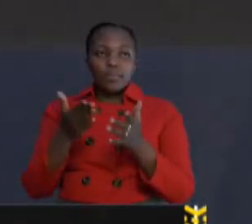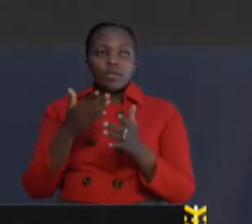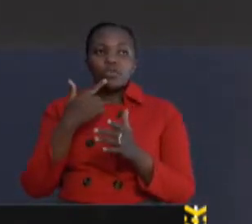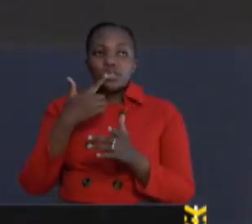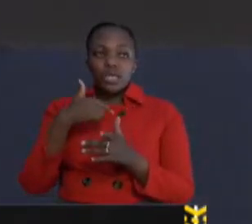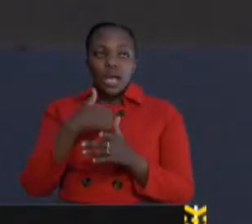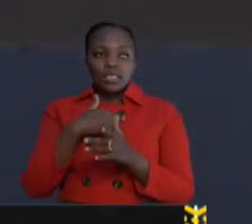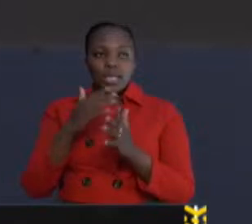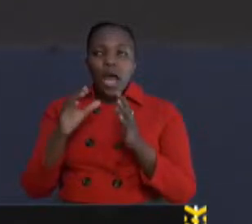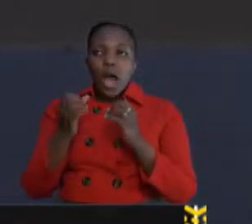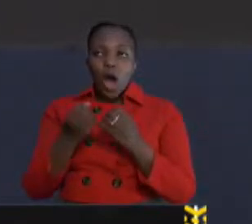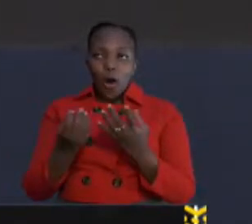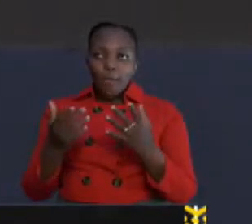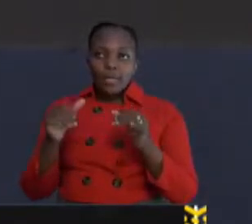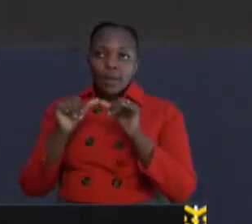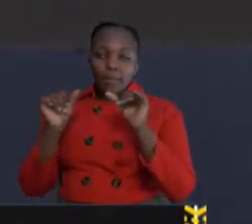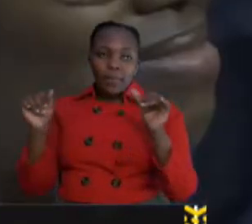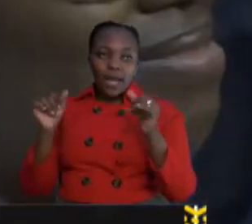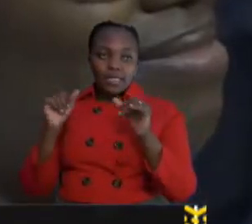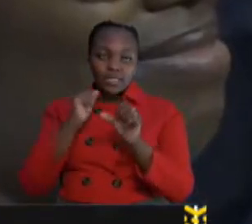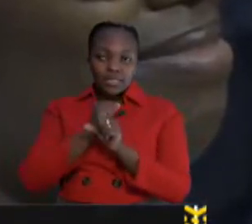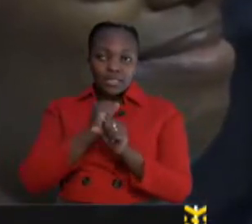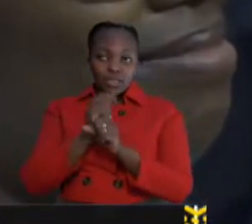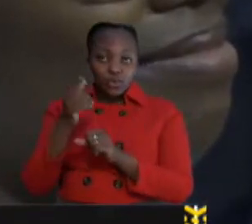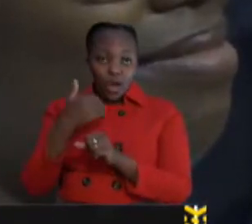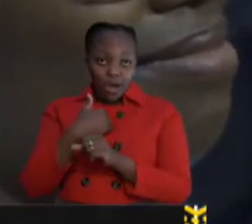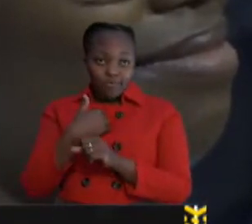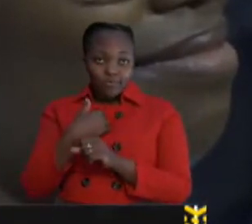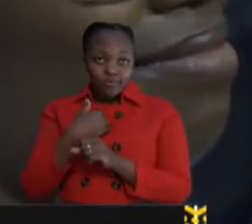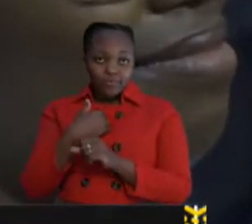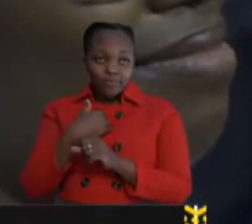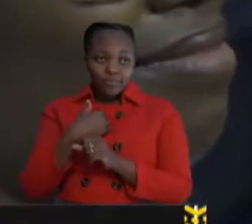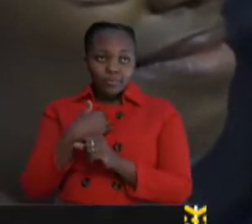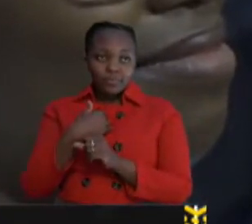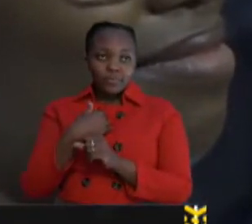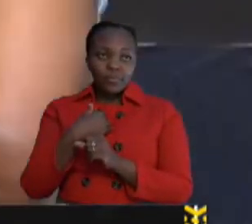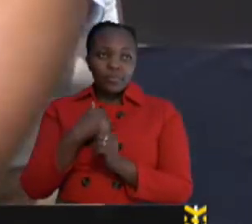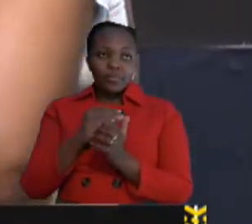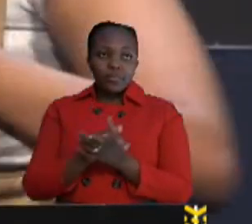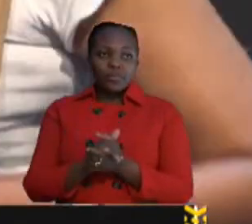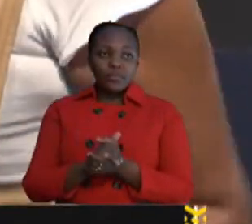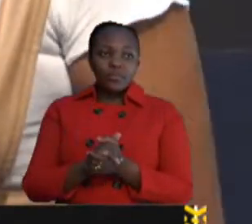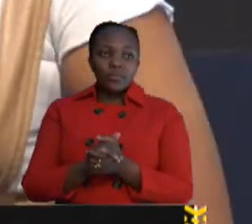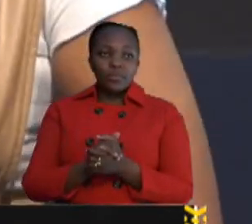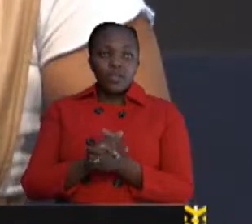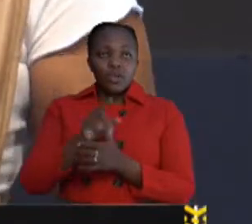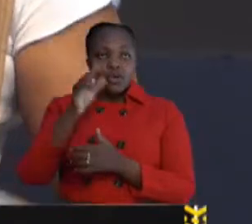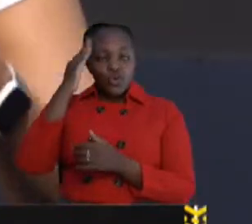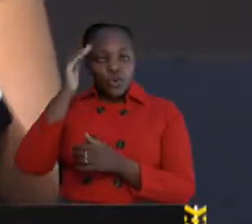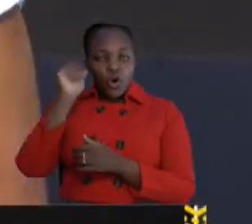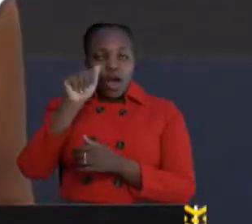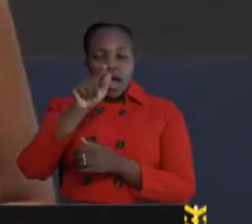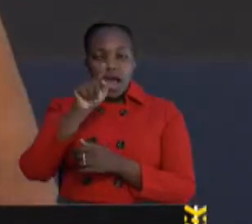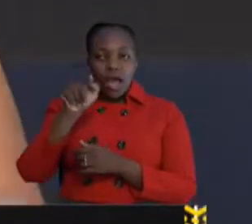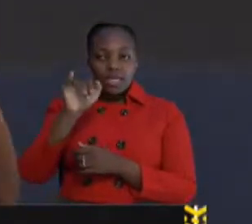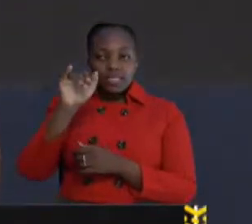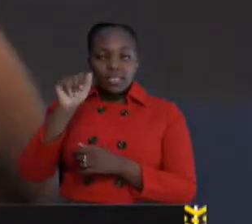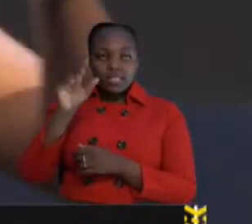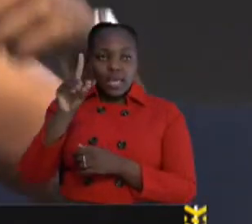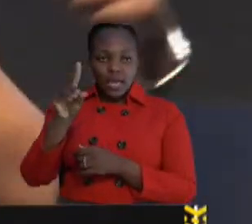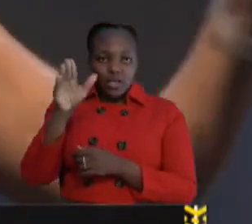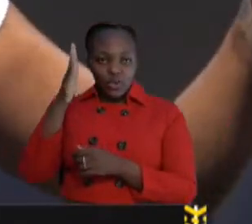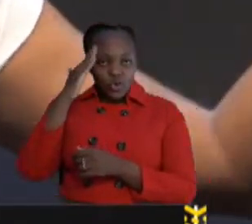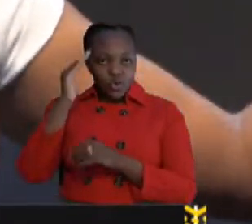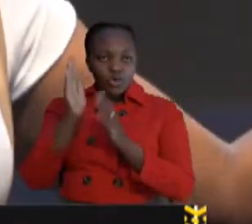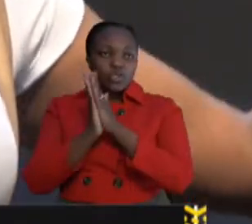gotten? Yeah, that's what we do. Aziad, everyone knows her story. What you don't see is